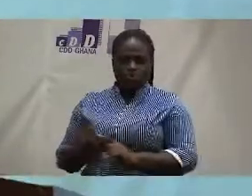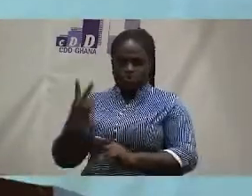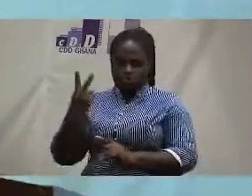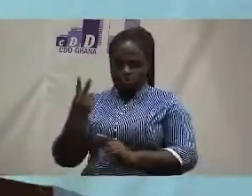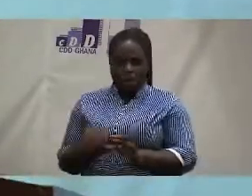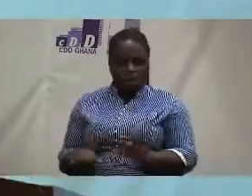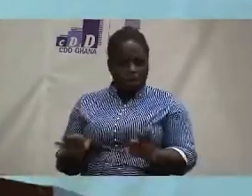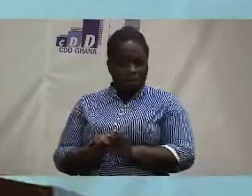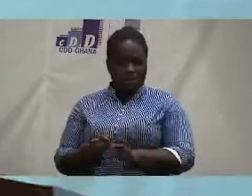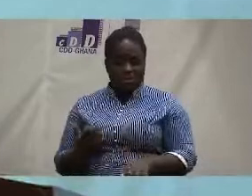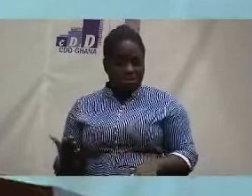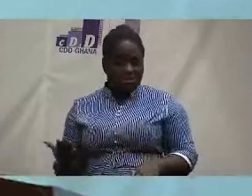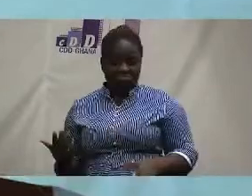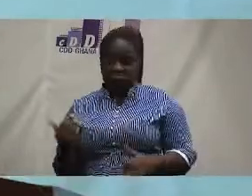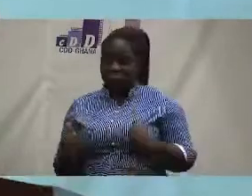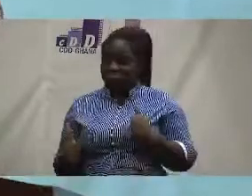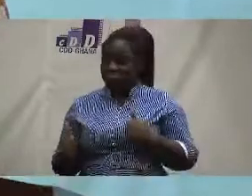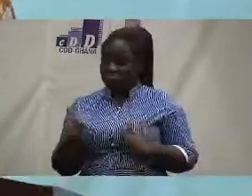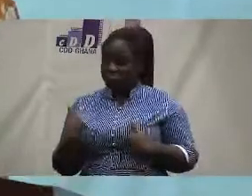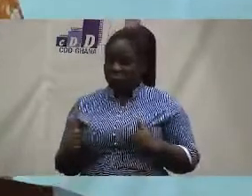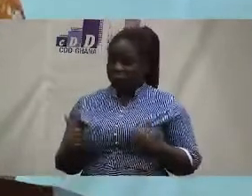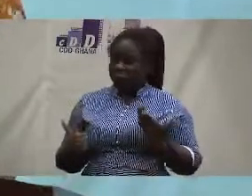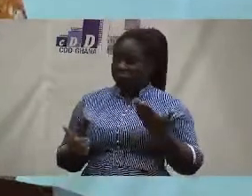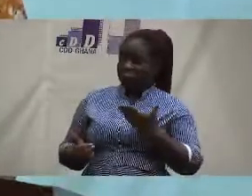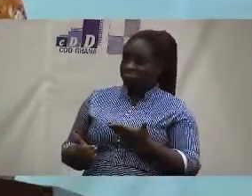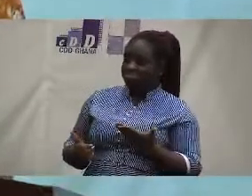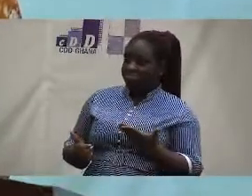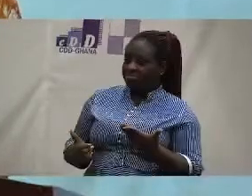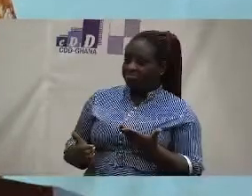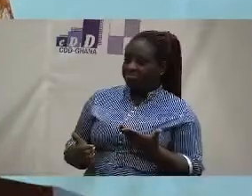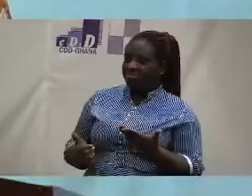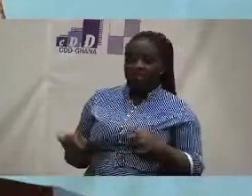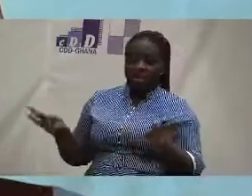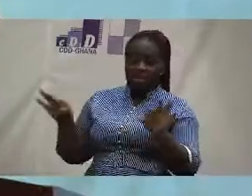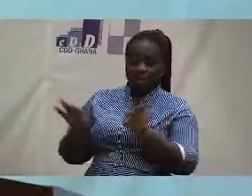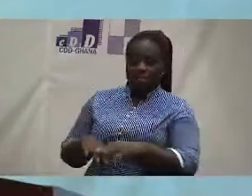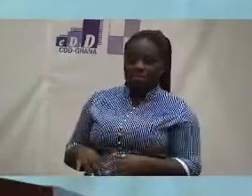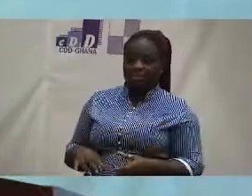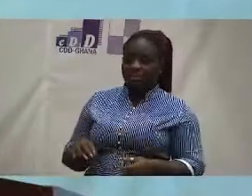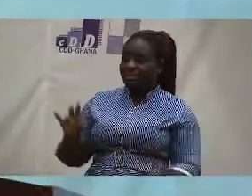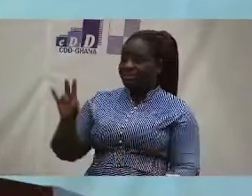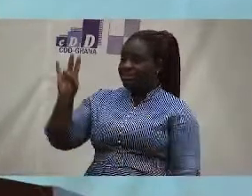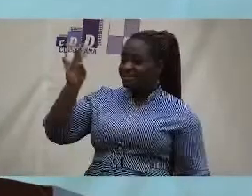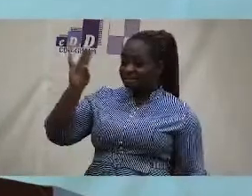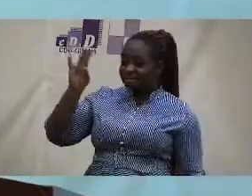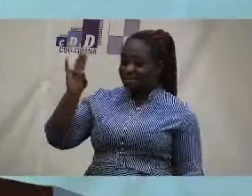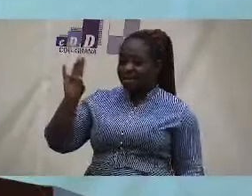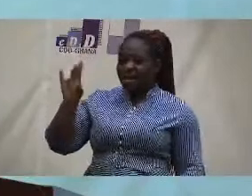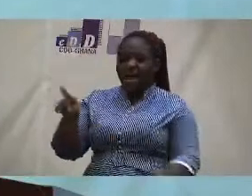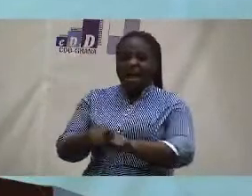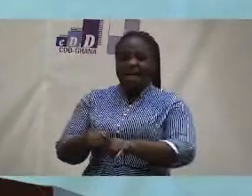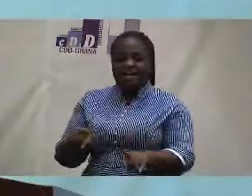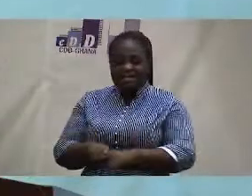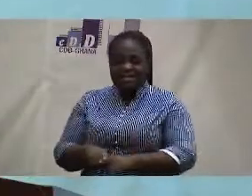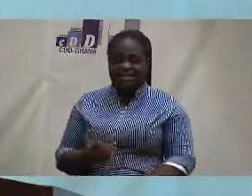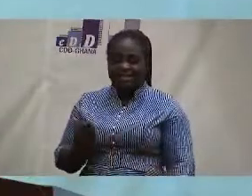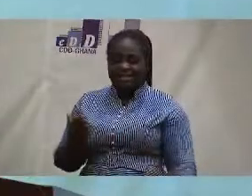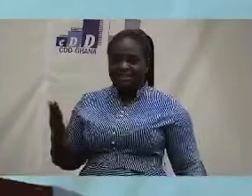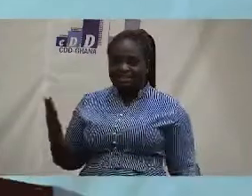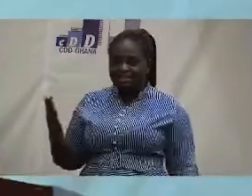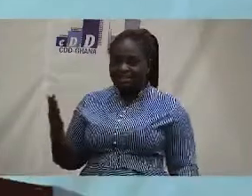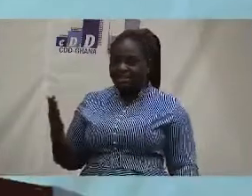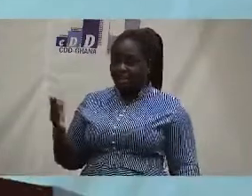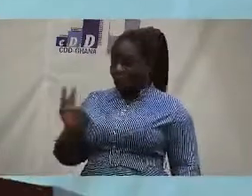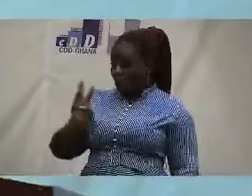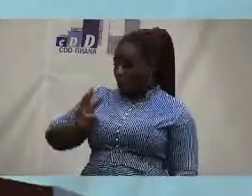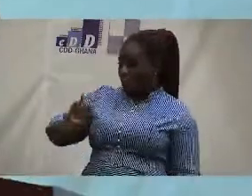important things, which again, I go back to the digital as important itself. That as authoritarianism resurges